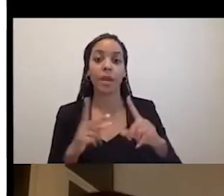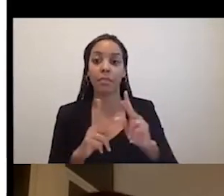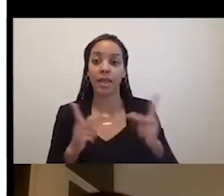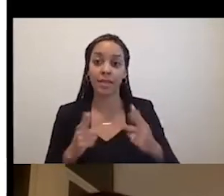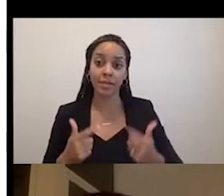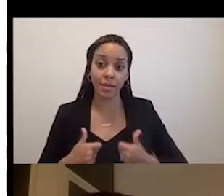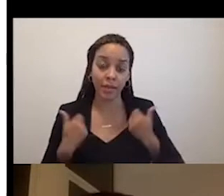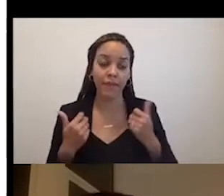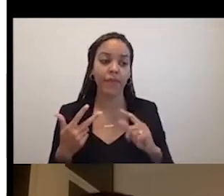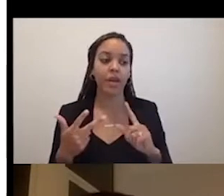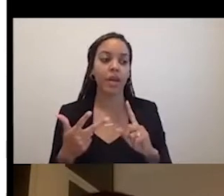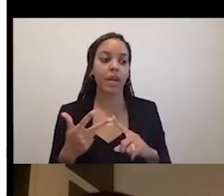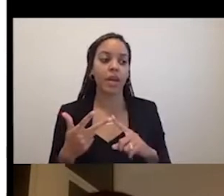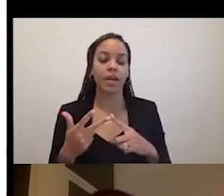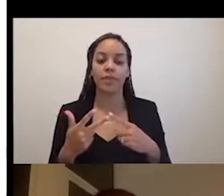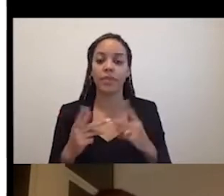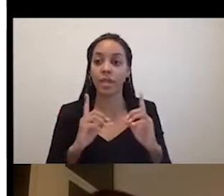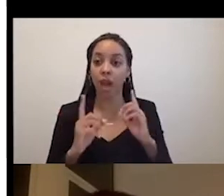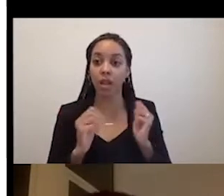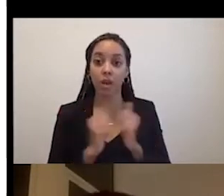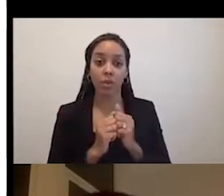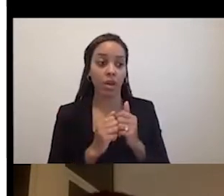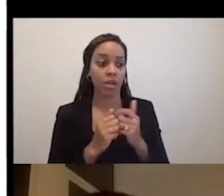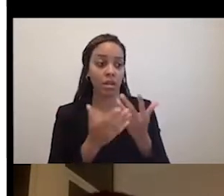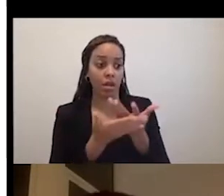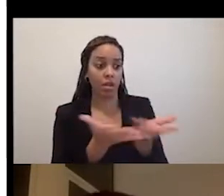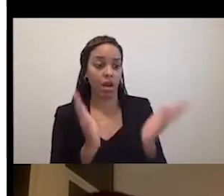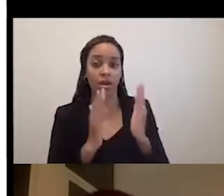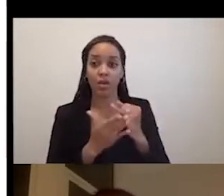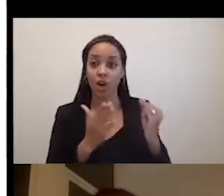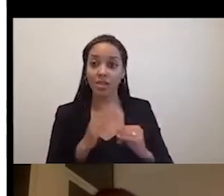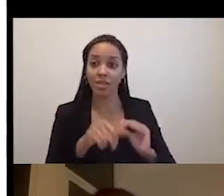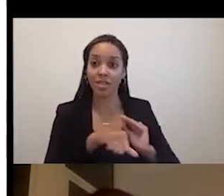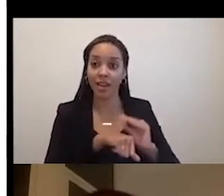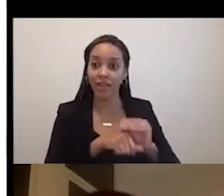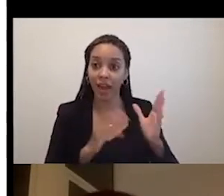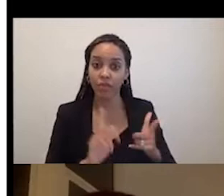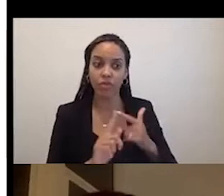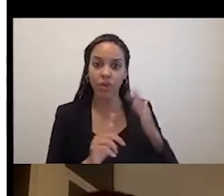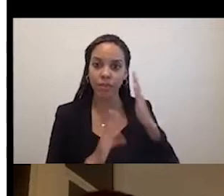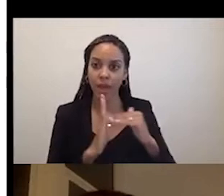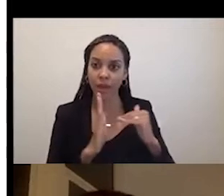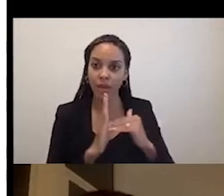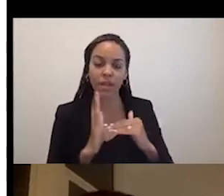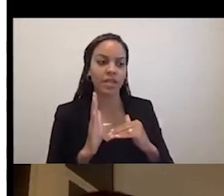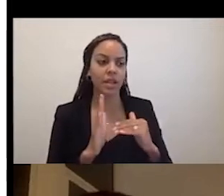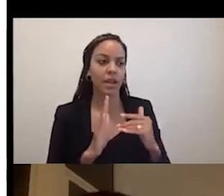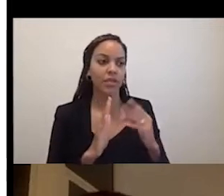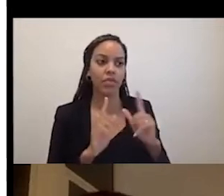expertise, as well as dialogue with a wide range of artistic advisors from the Netherlands and from